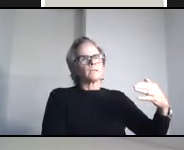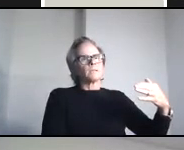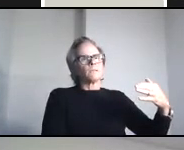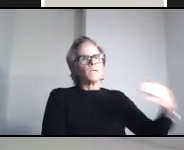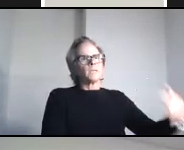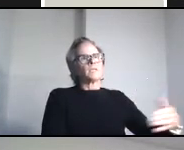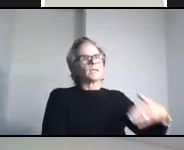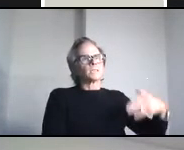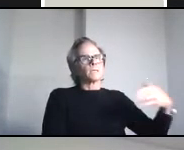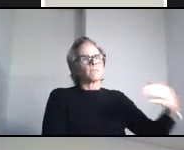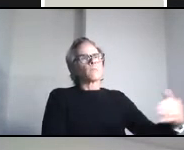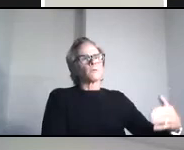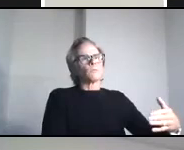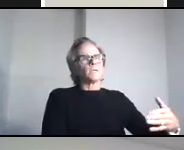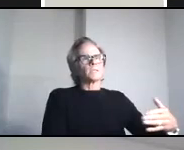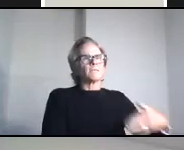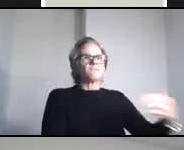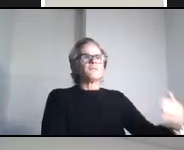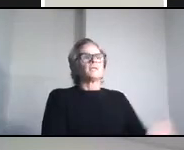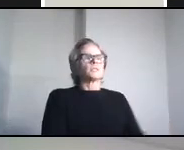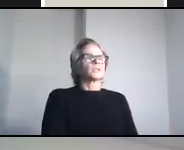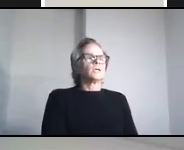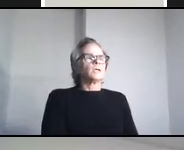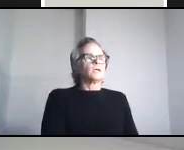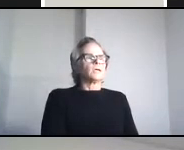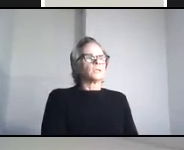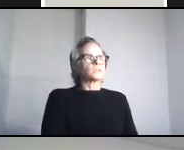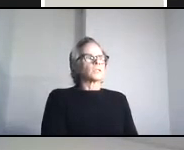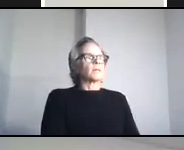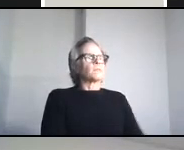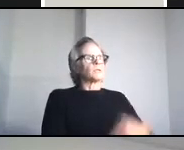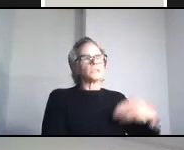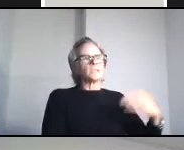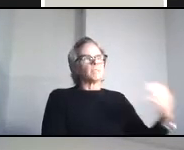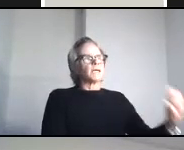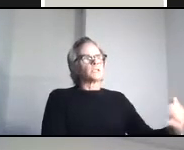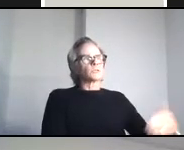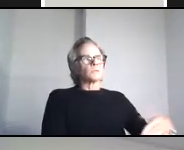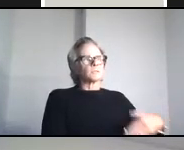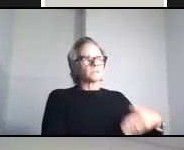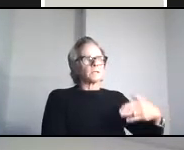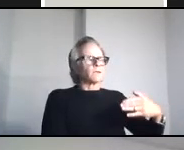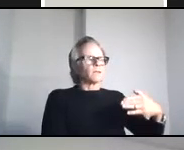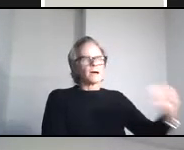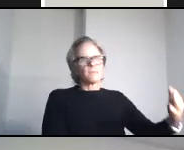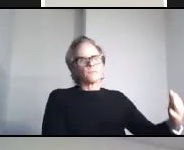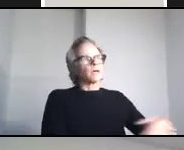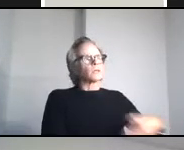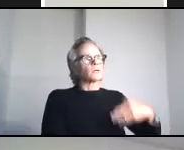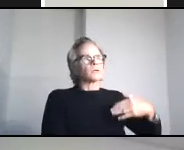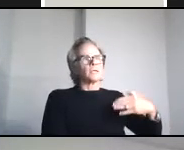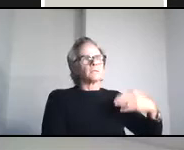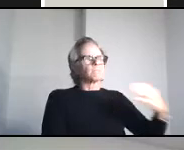that we think is an appropriate way to give finish to this library. You see it in manuscripts, this kind of alive